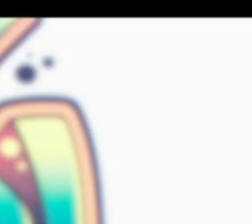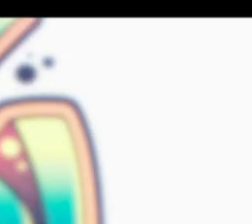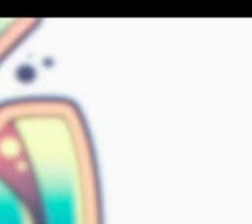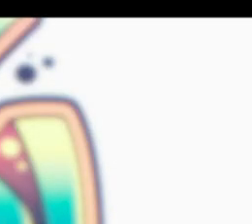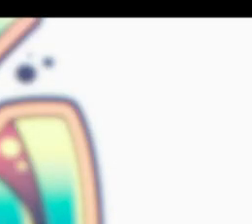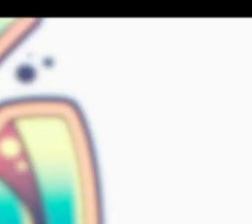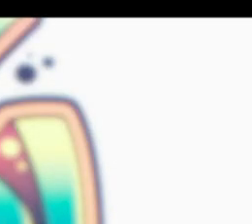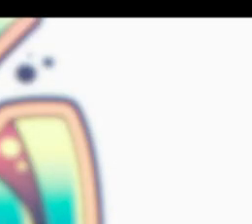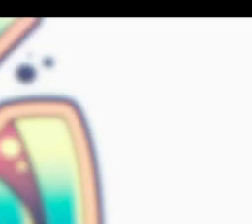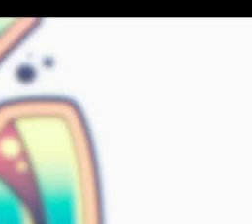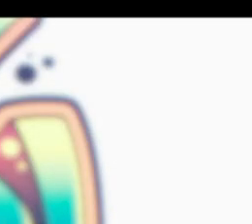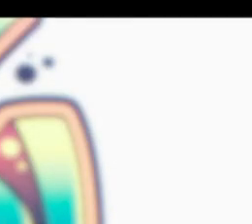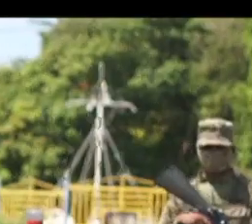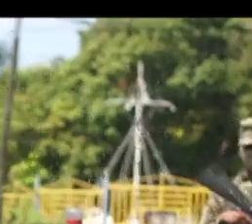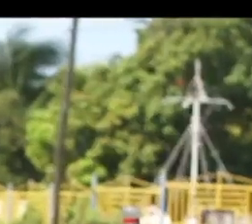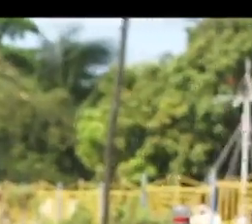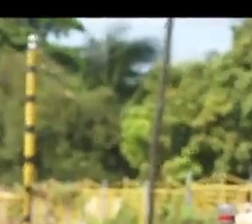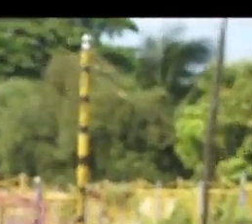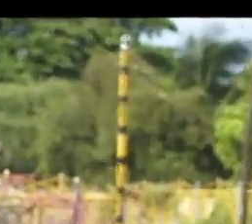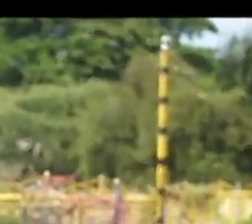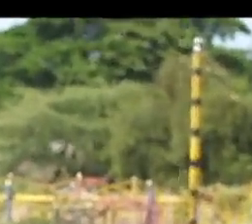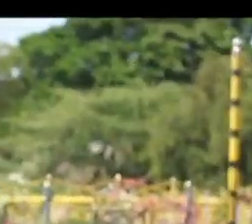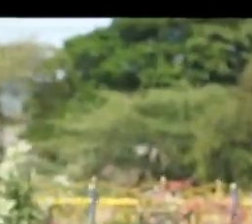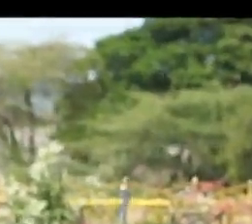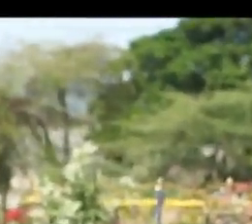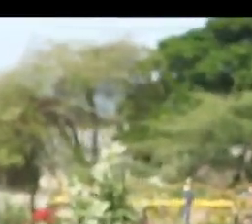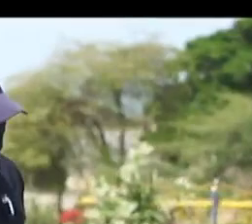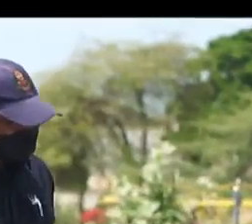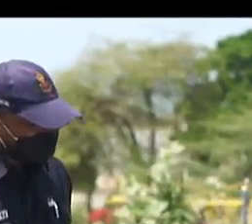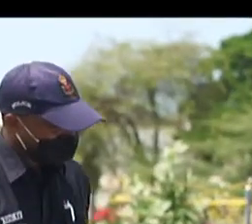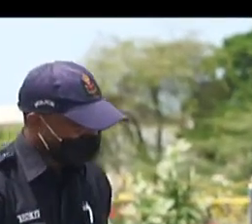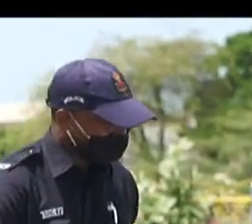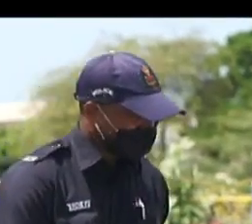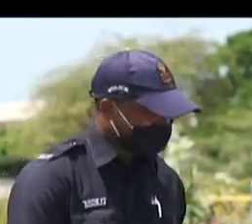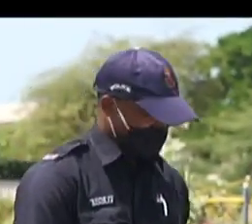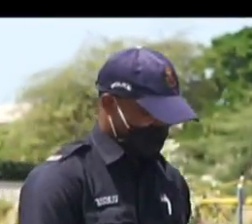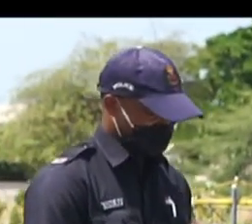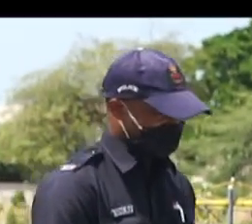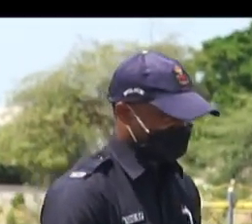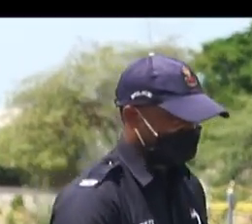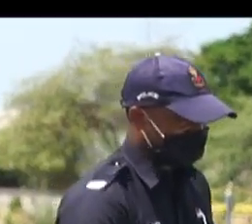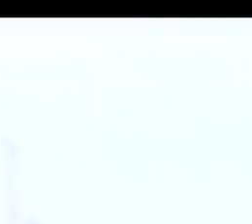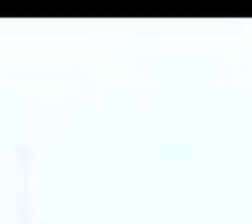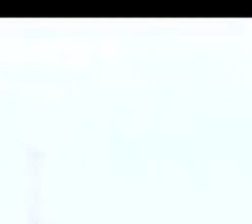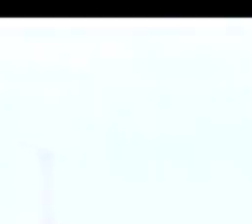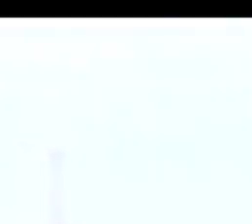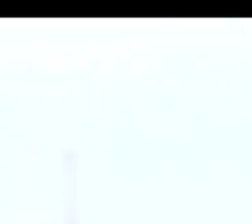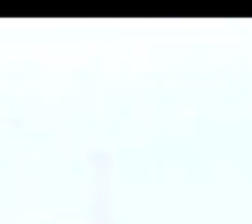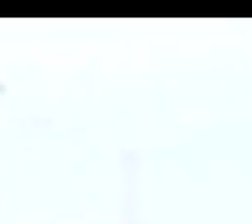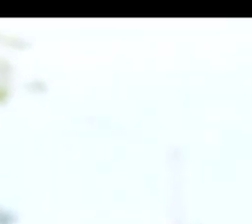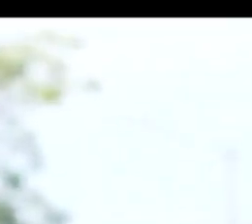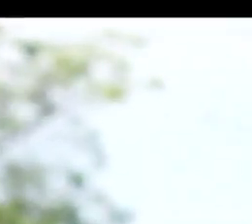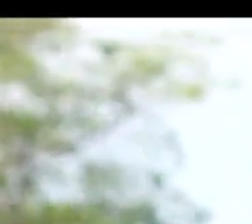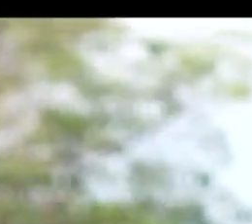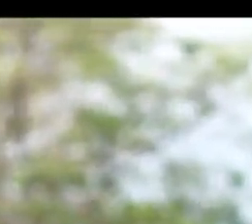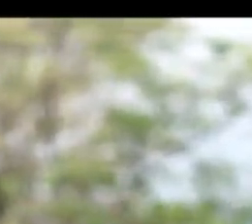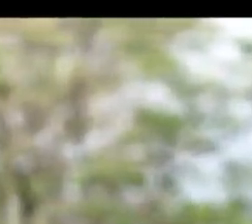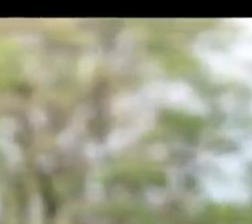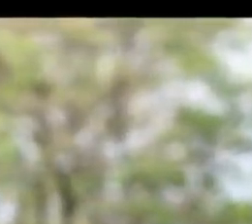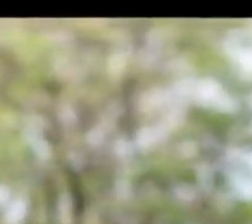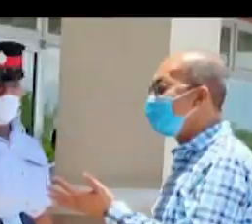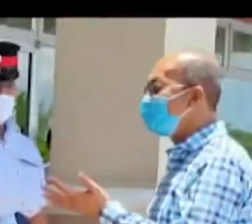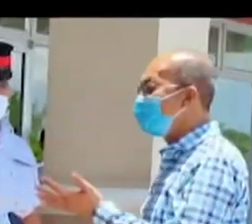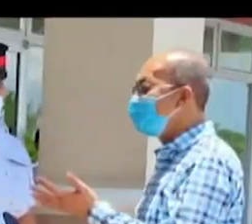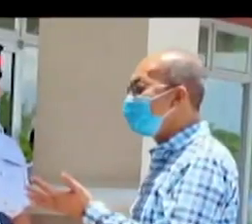Crime is Jamaica's #1 threat. As we stay apart while working together to fight COVID-19, we must all live good